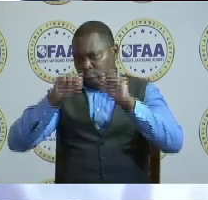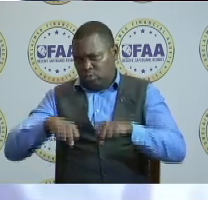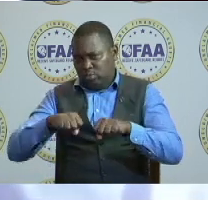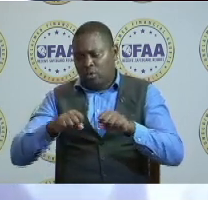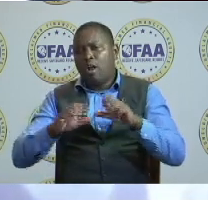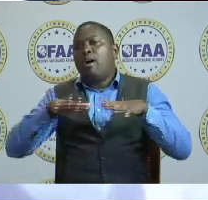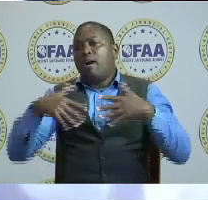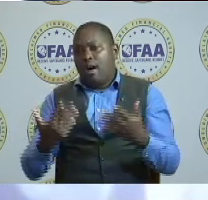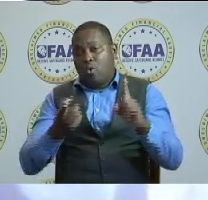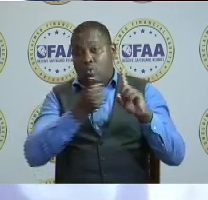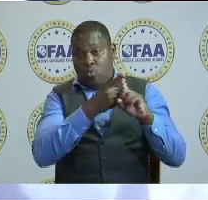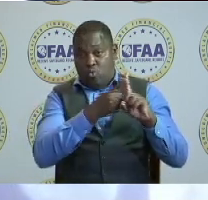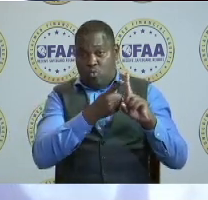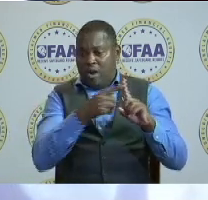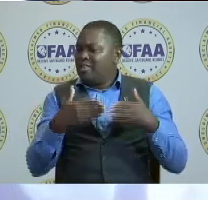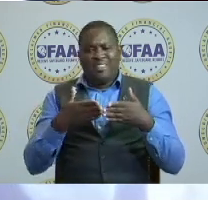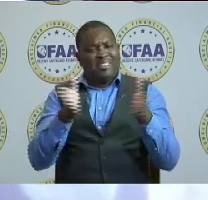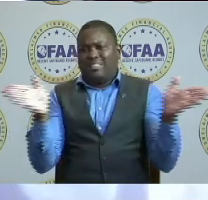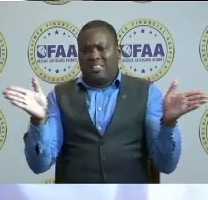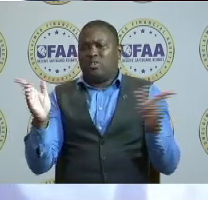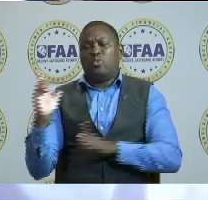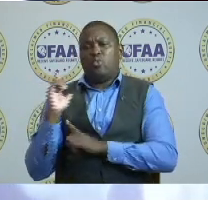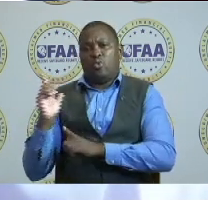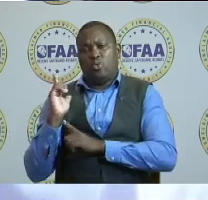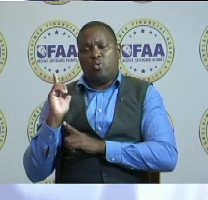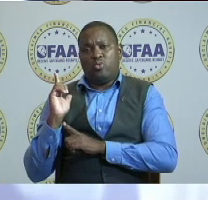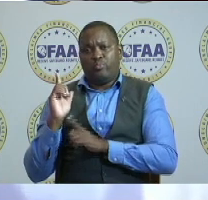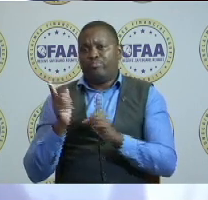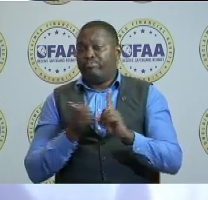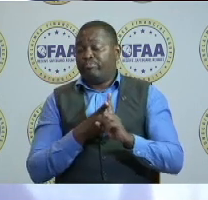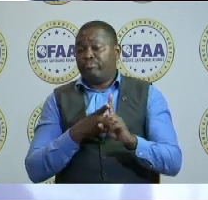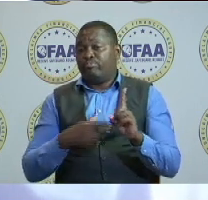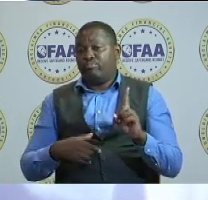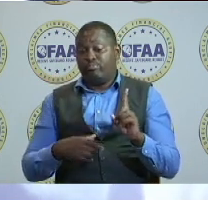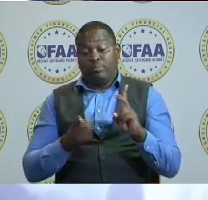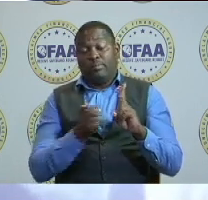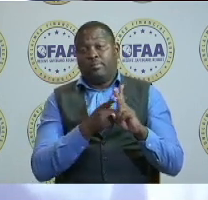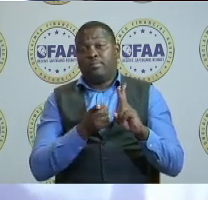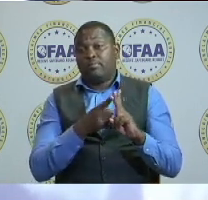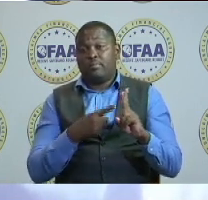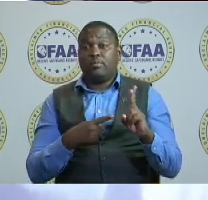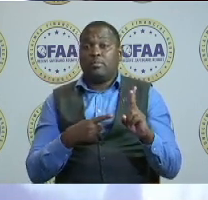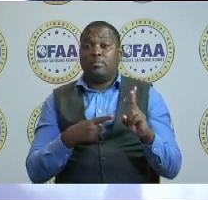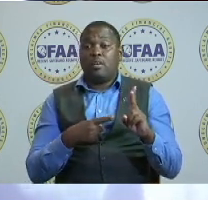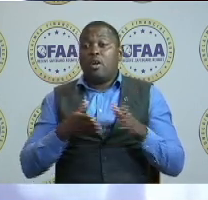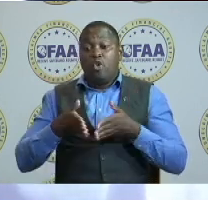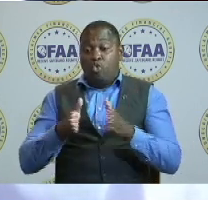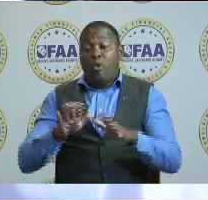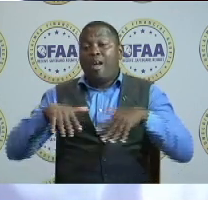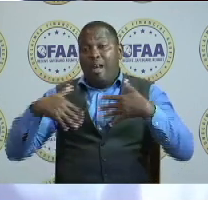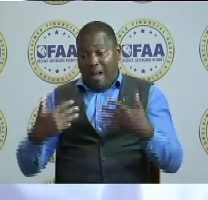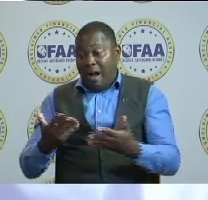one. The general principles relating to unclaimed financial assets. Number two, the manner in which unclaimed